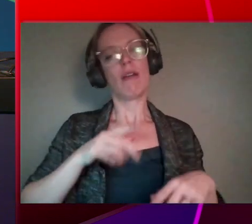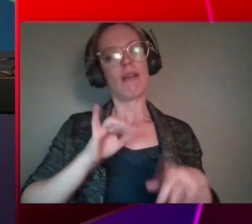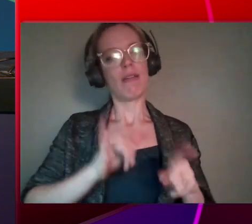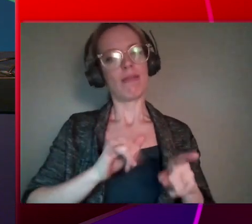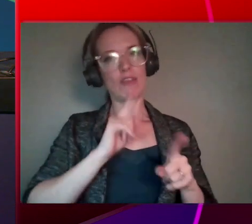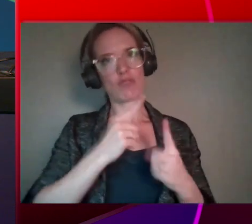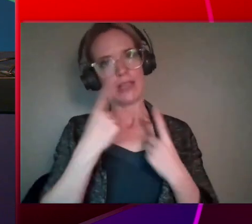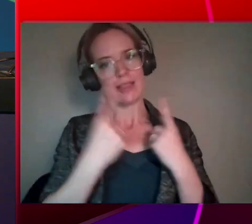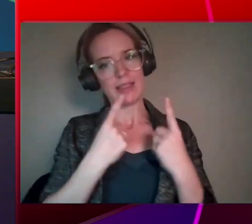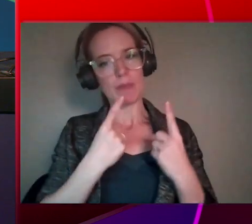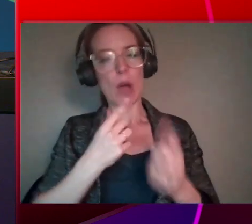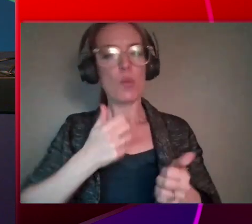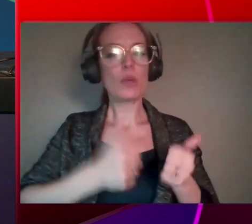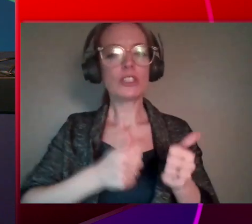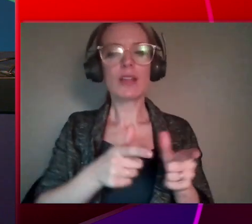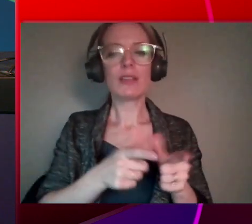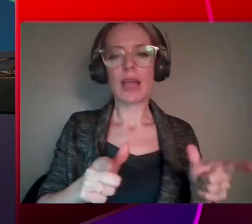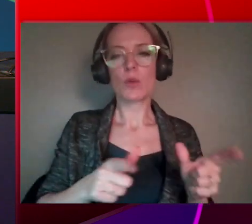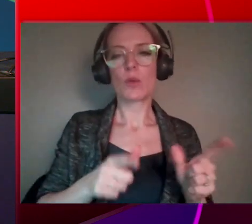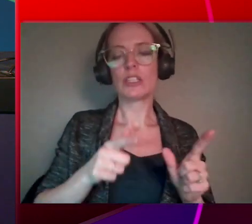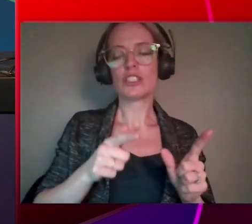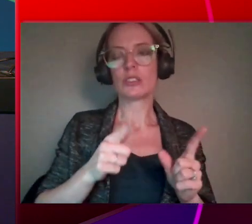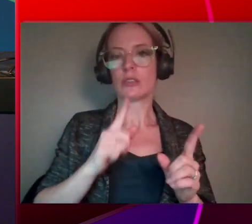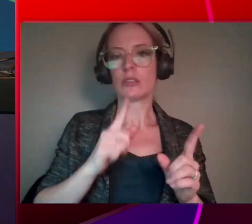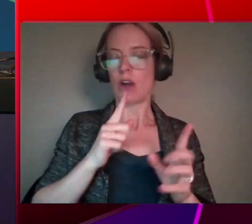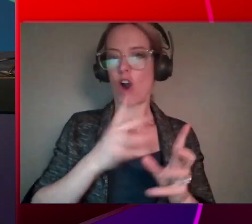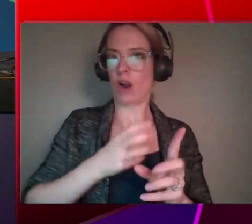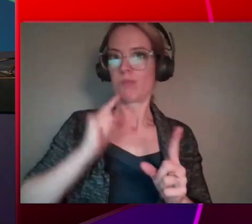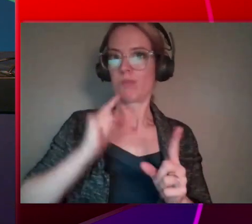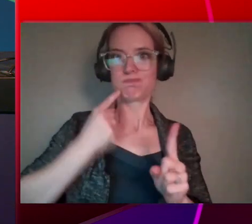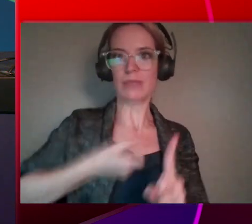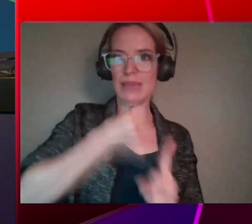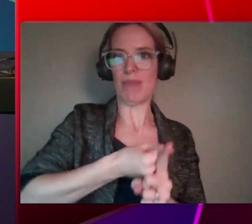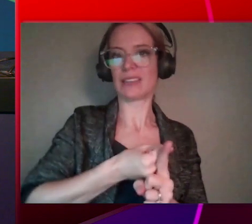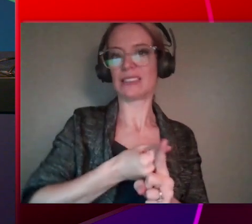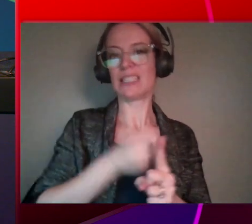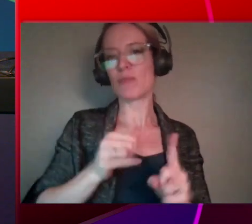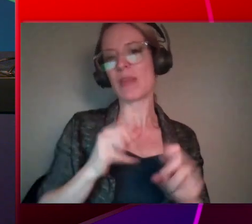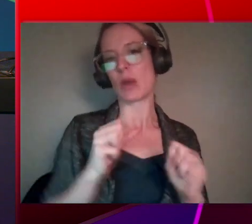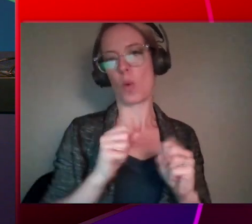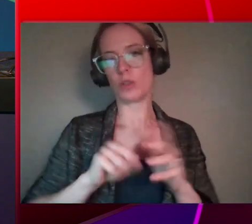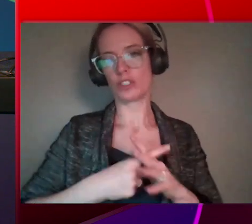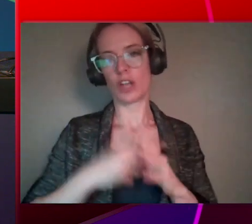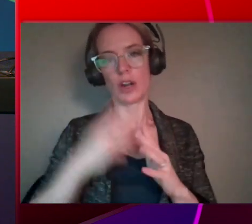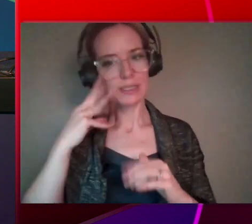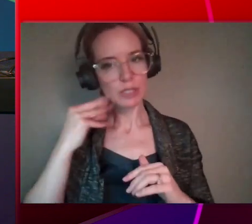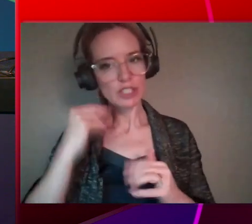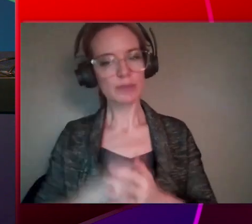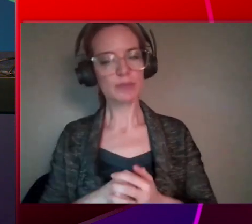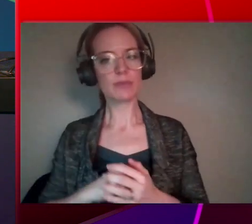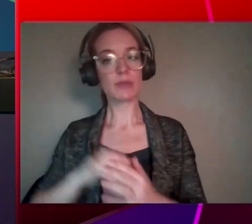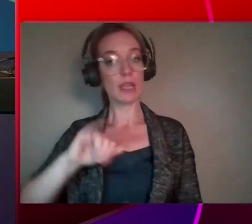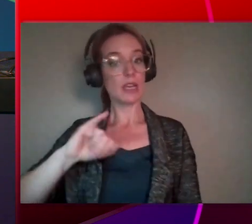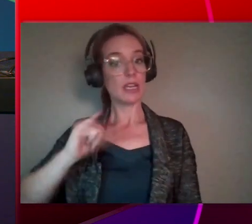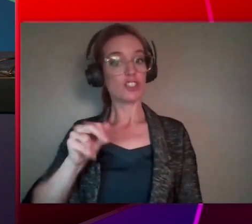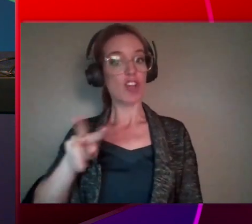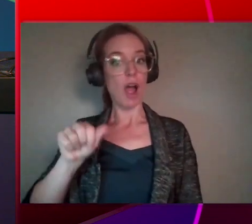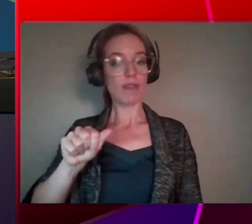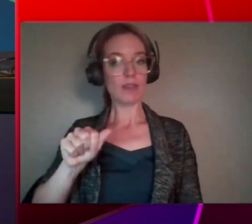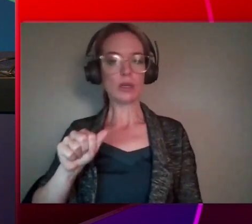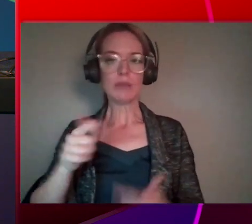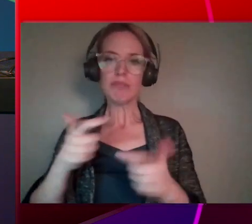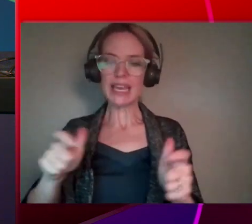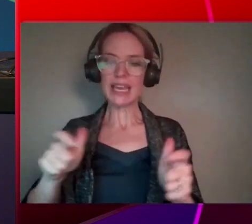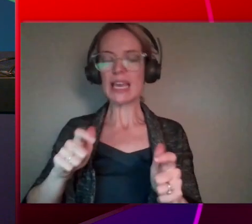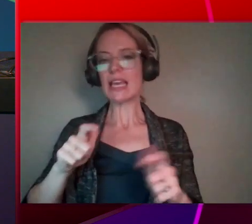start experience the most, or the most acutely. With Java, big dependency injection frameworks like Spring